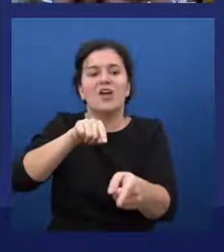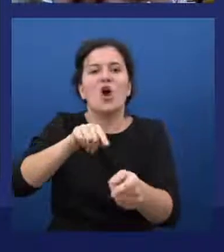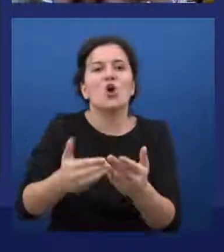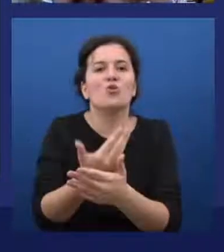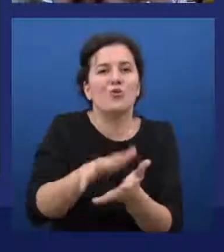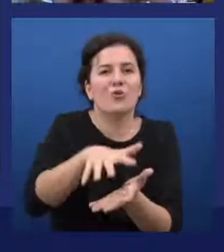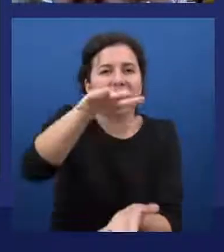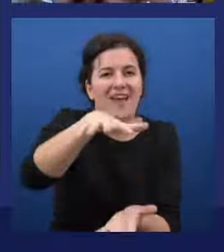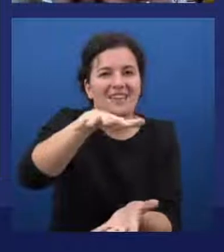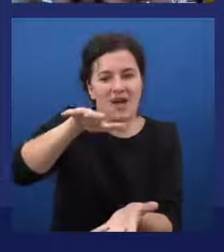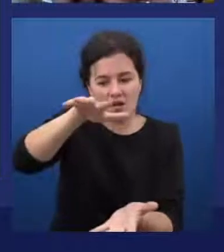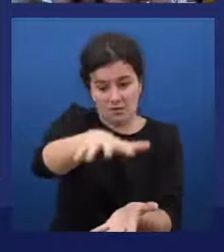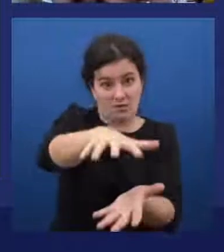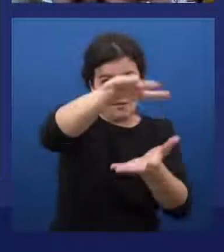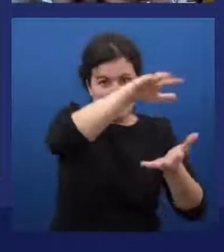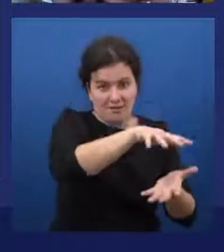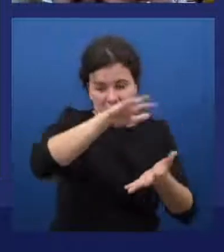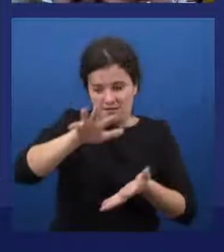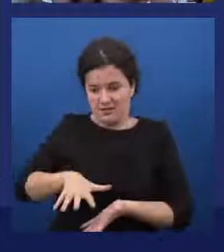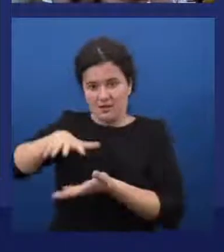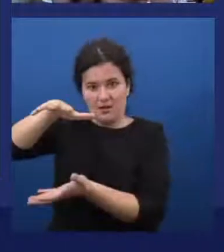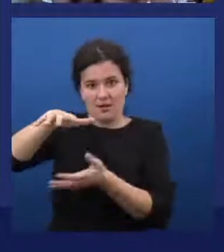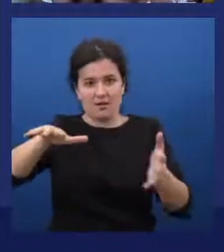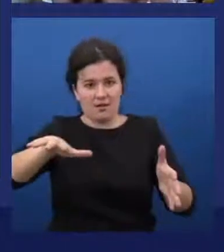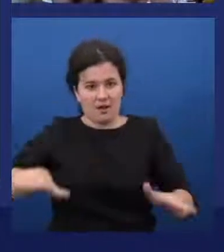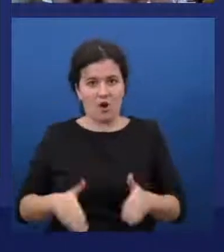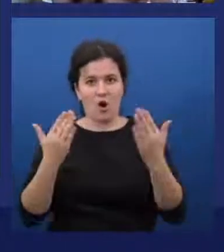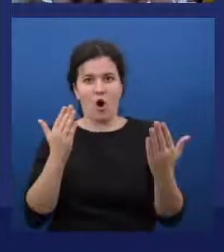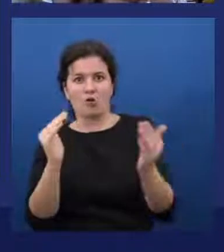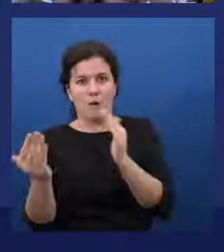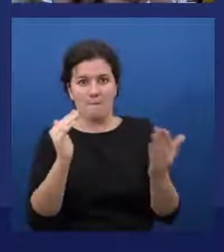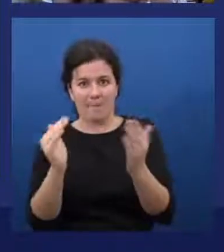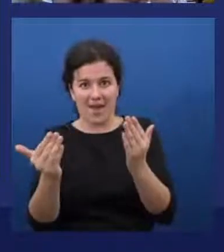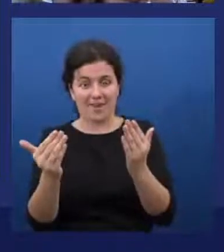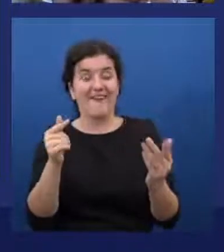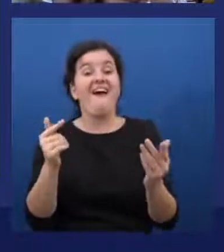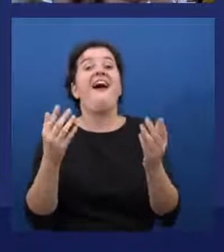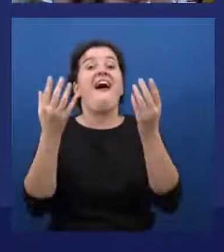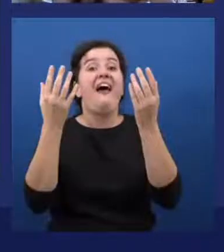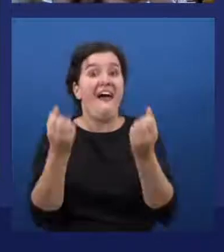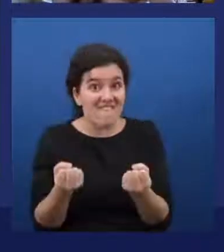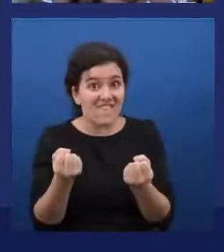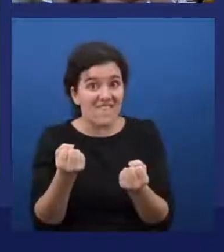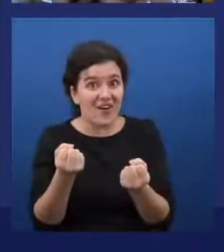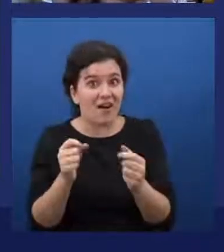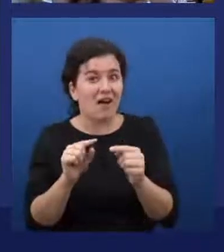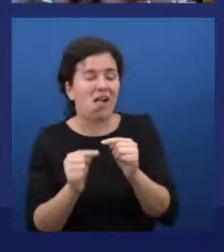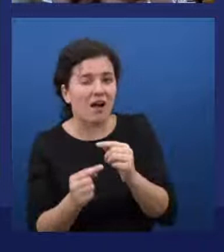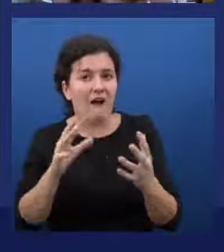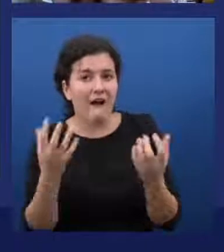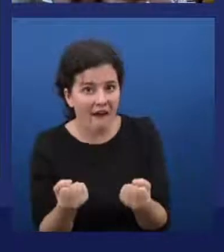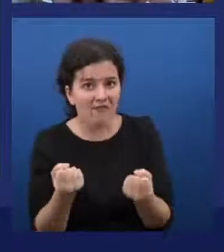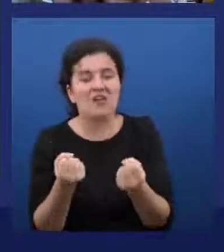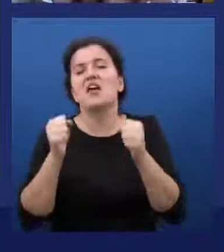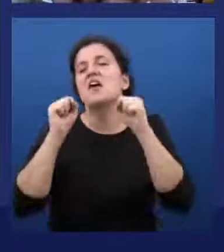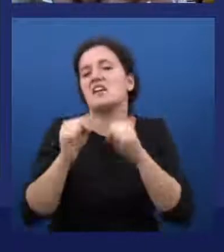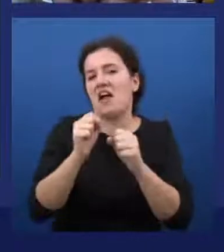either, again, use email or pop-up or message or anything you